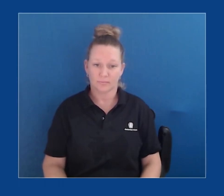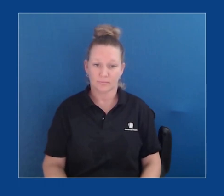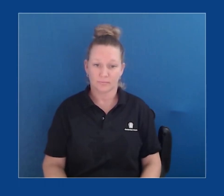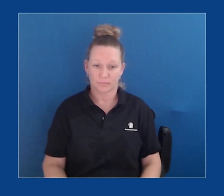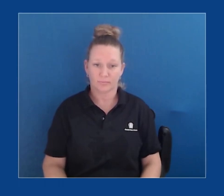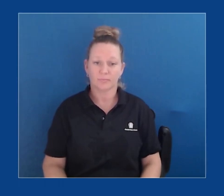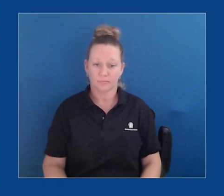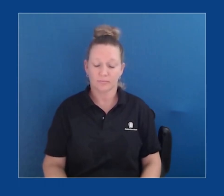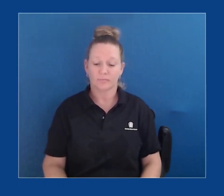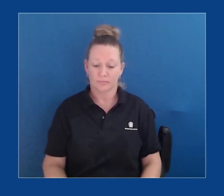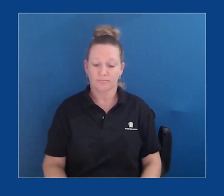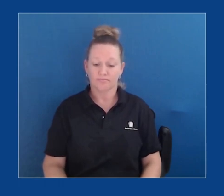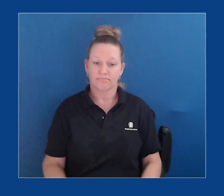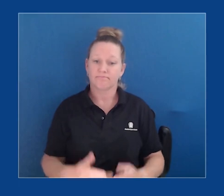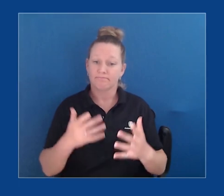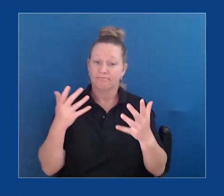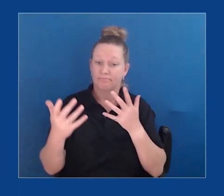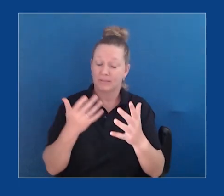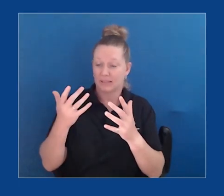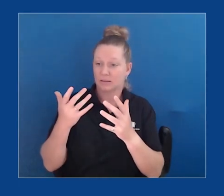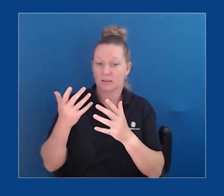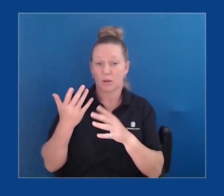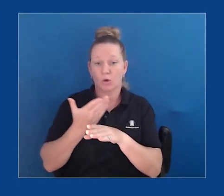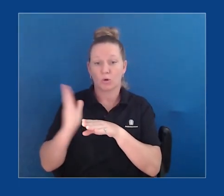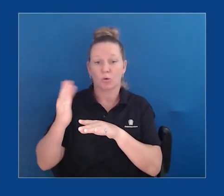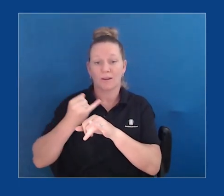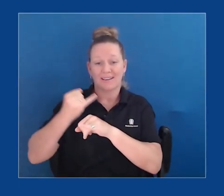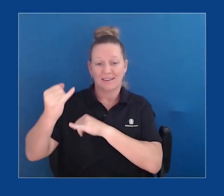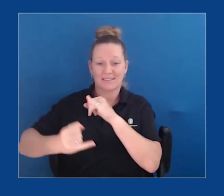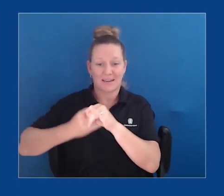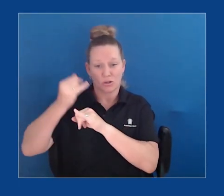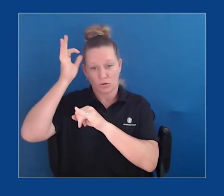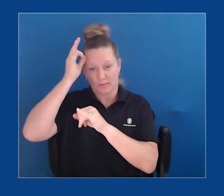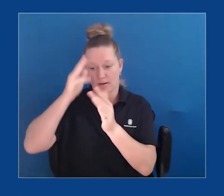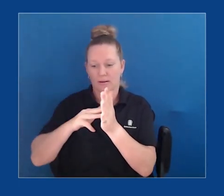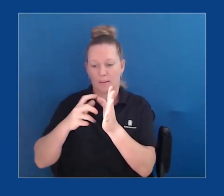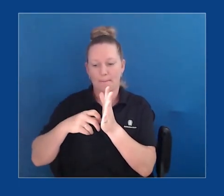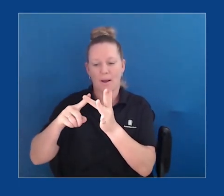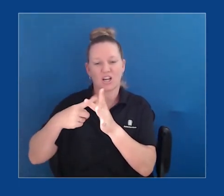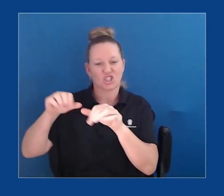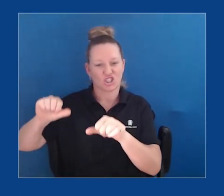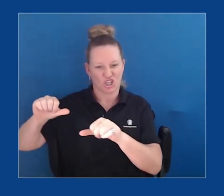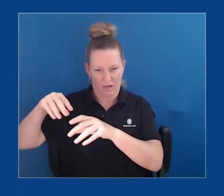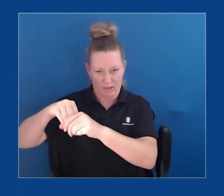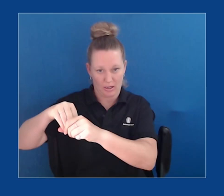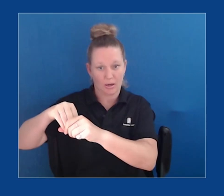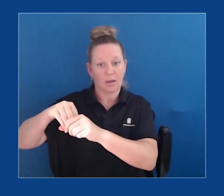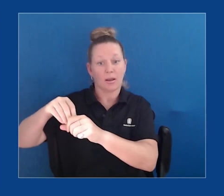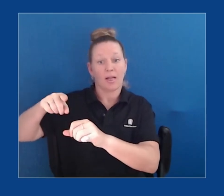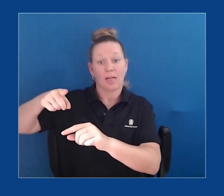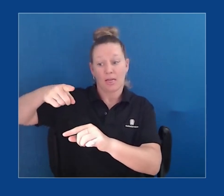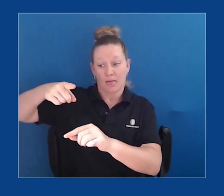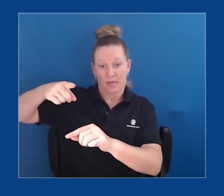international committee that Marcy is now the chair of, they will be authorised